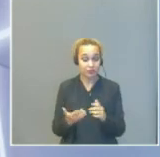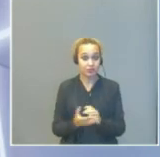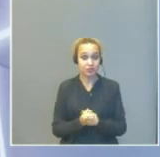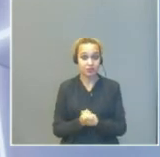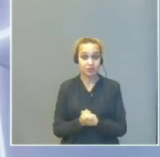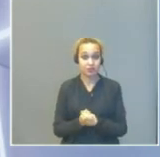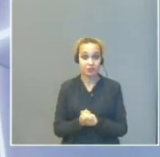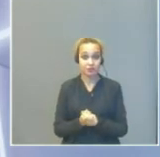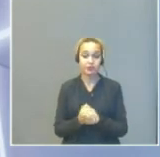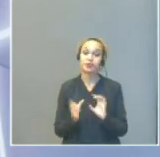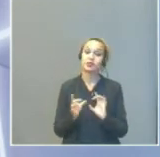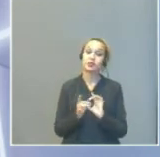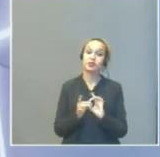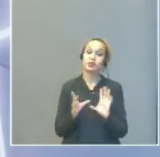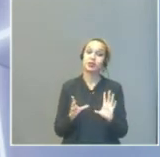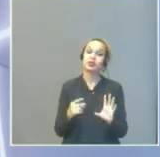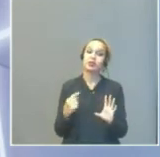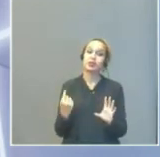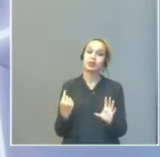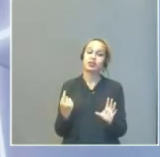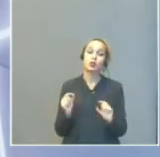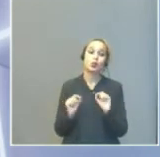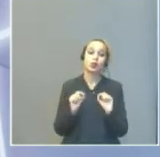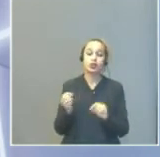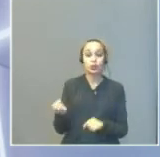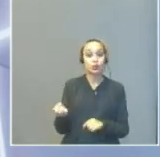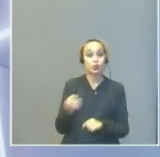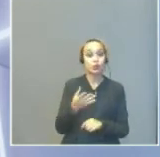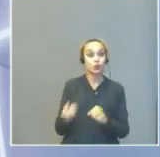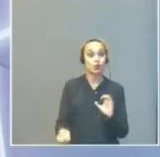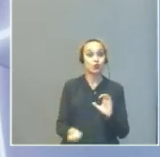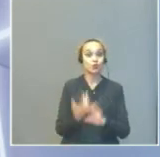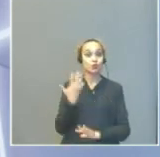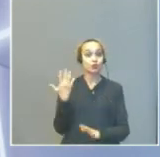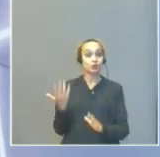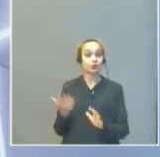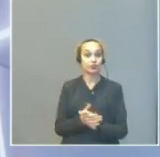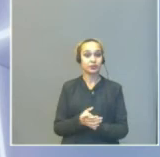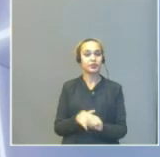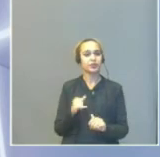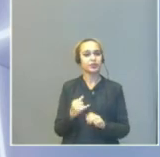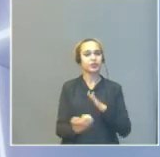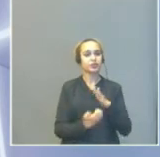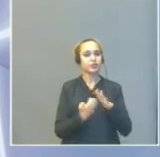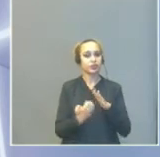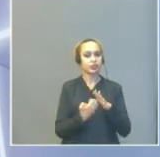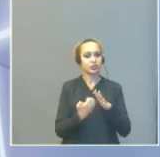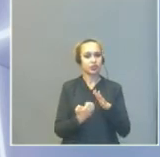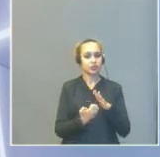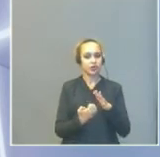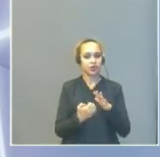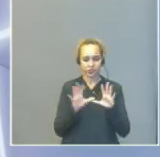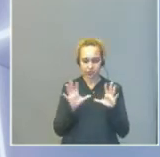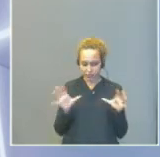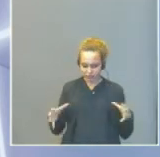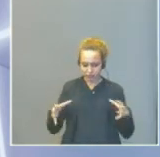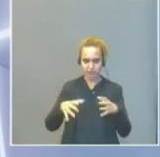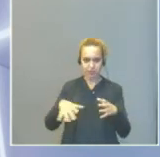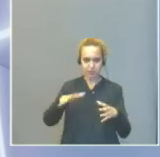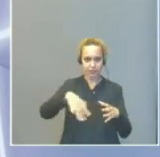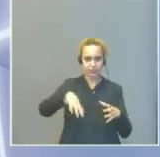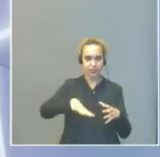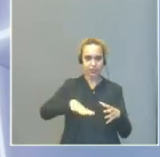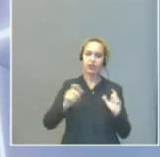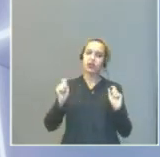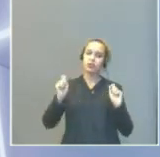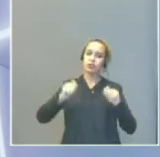the new to emerge, you know, if organizations were framed around this, it might leave us